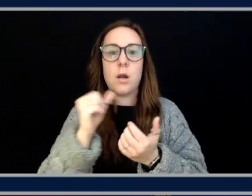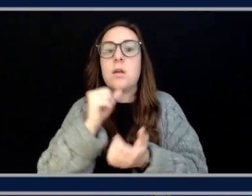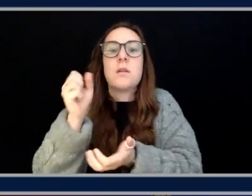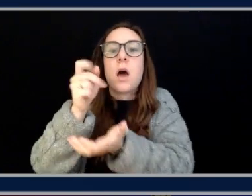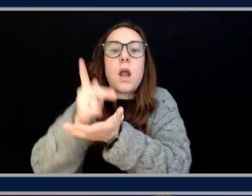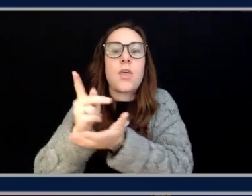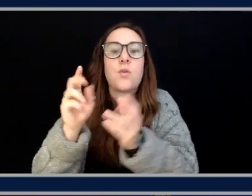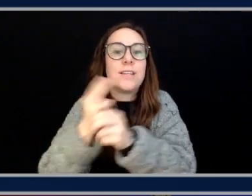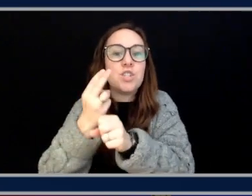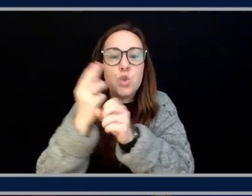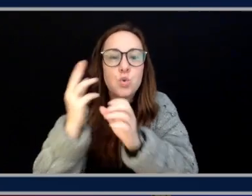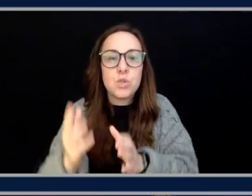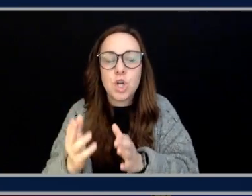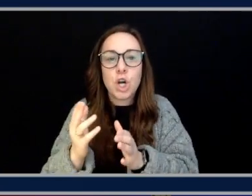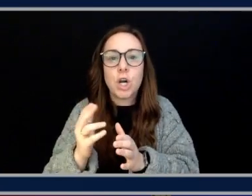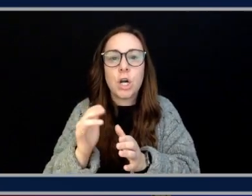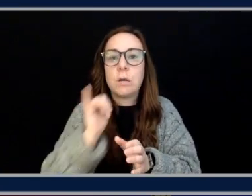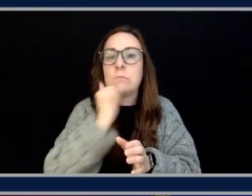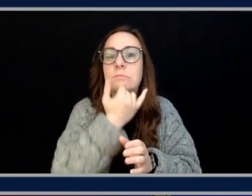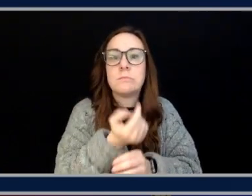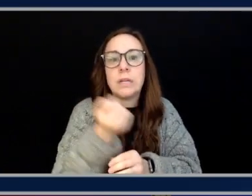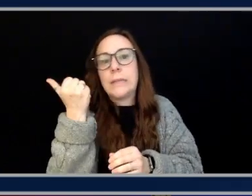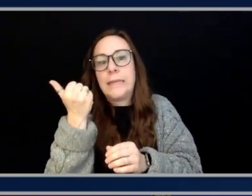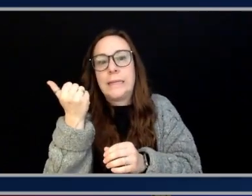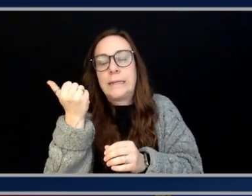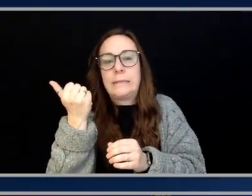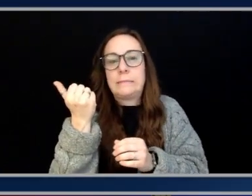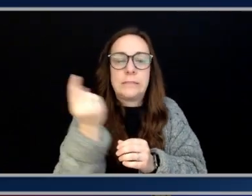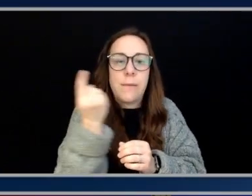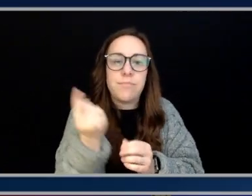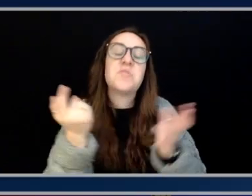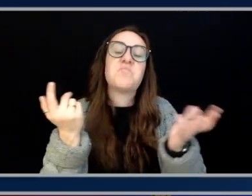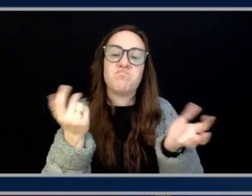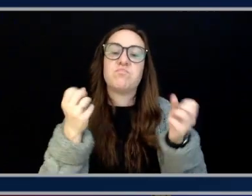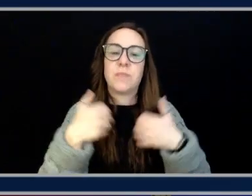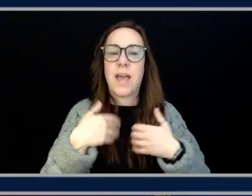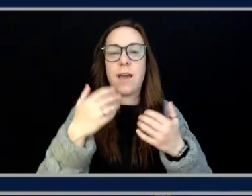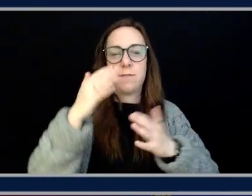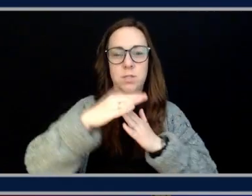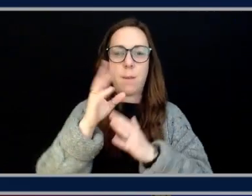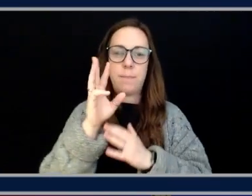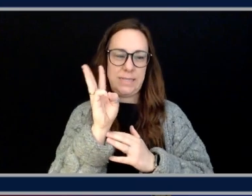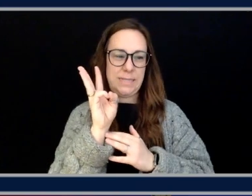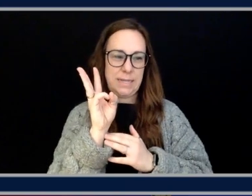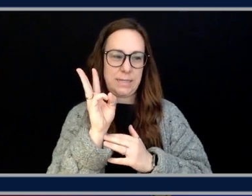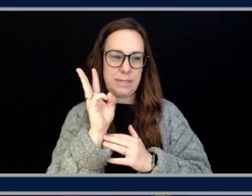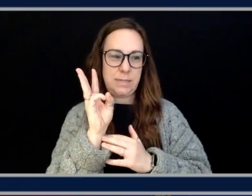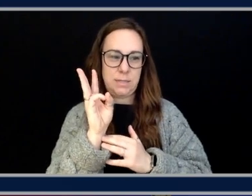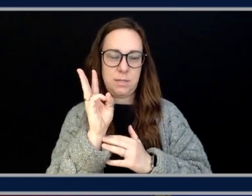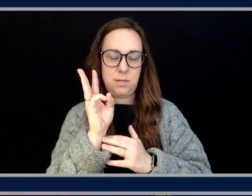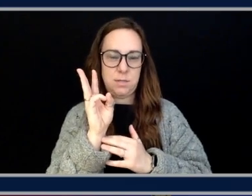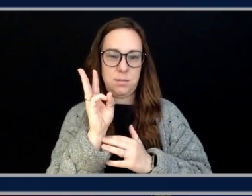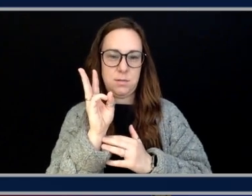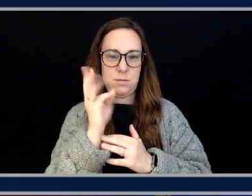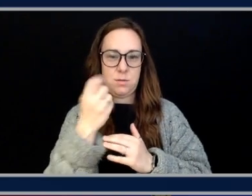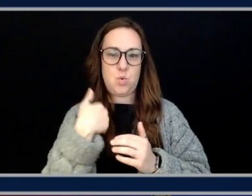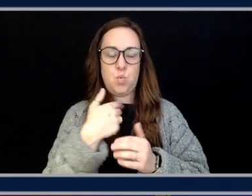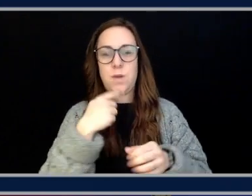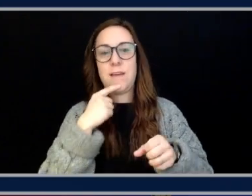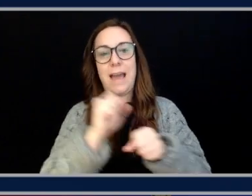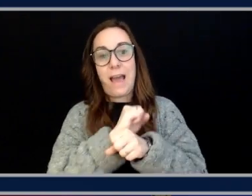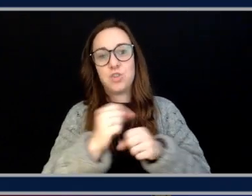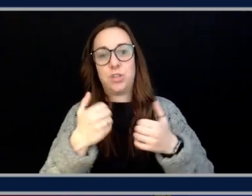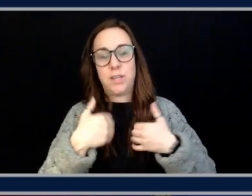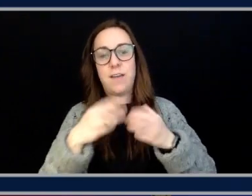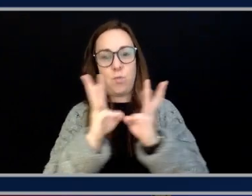user deleted something. There's a top 6 that we actually have workshops on